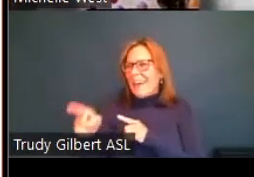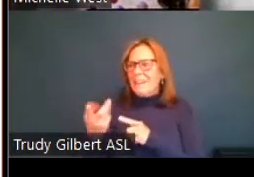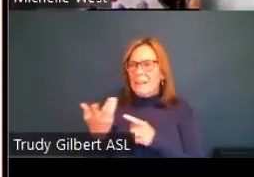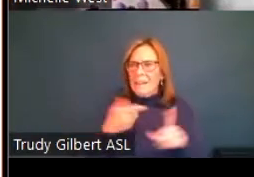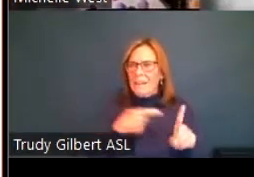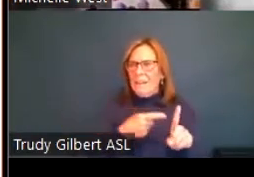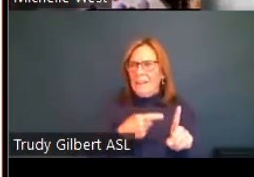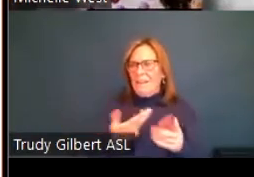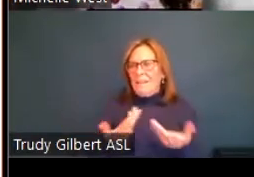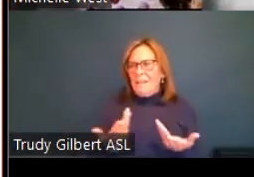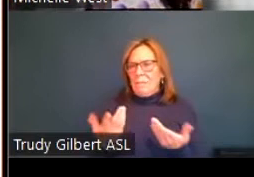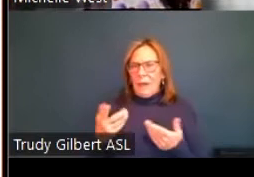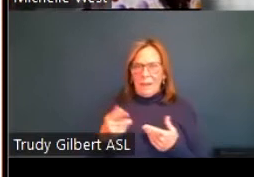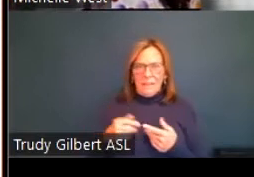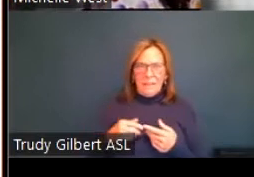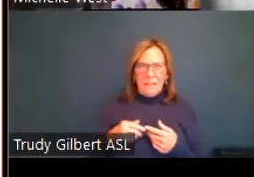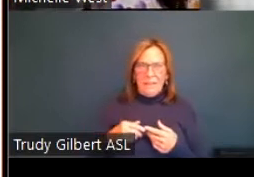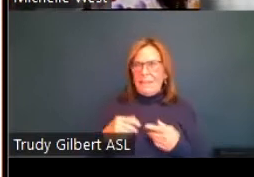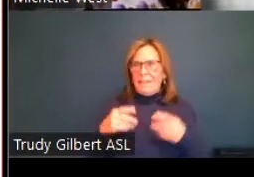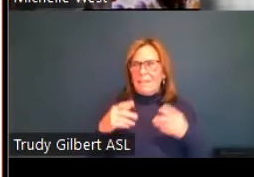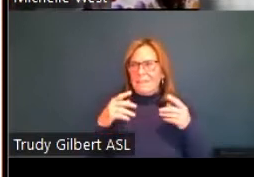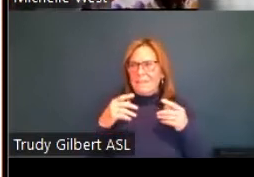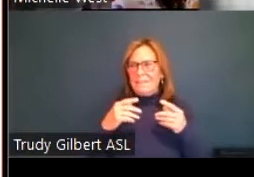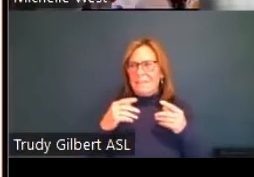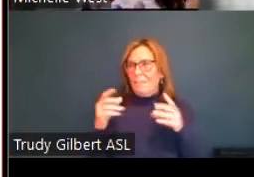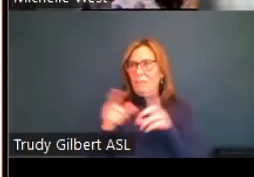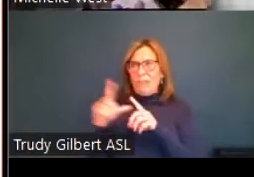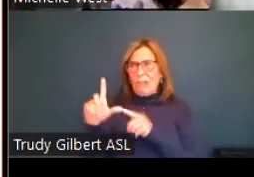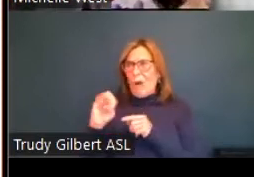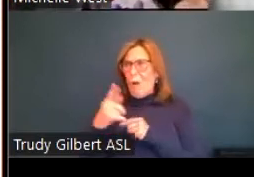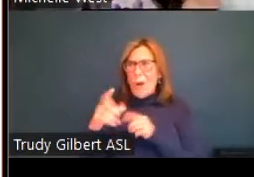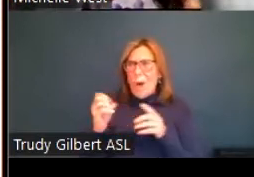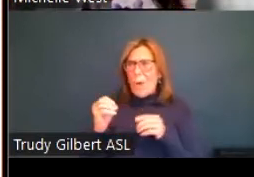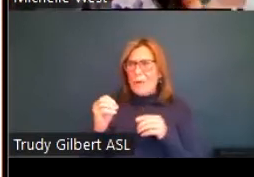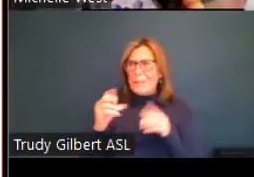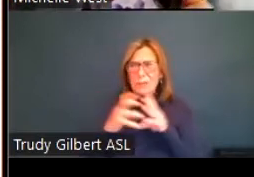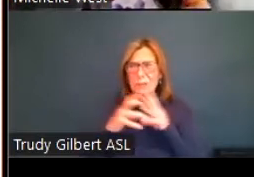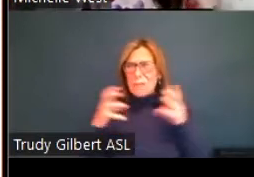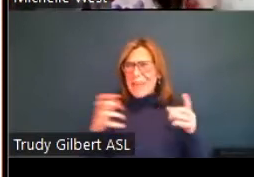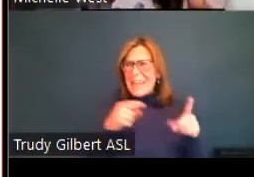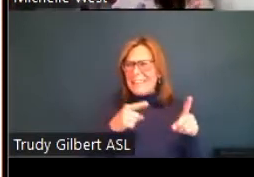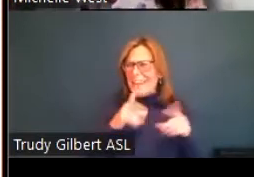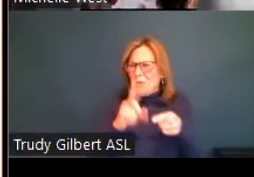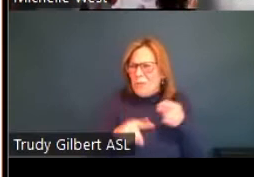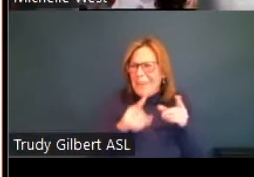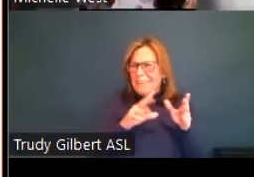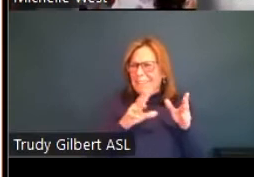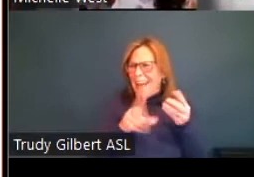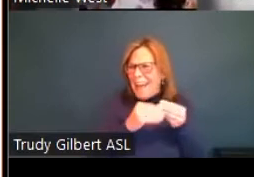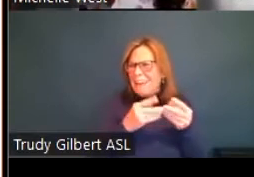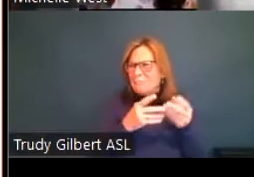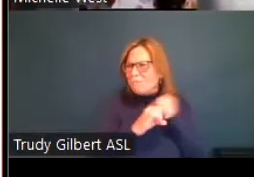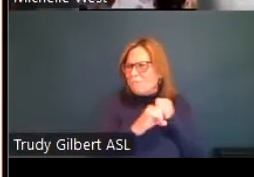ad. And so this one's, of course, Sam's Club can put anything on there and people know what it is. So they